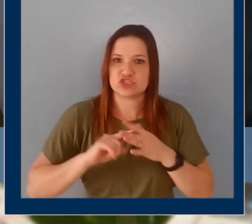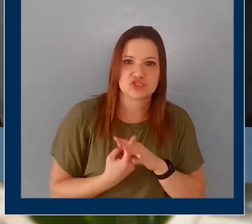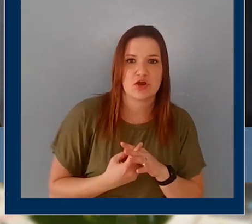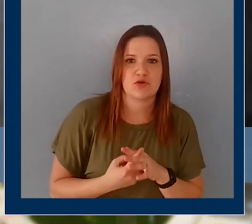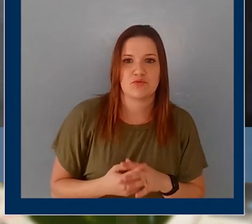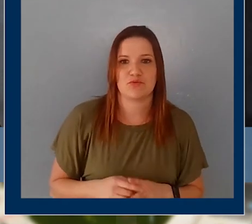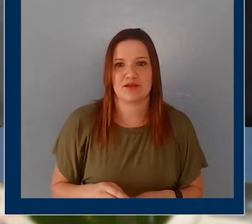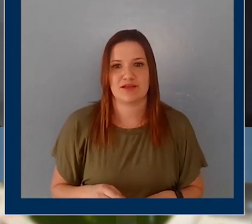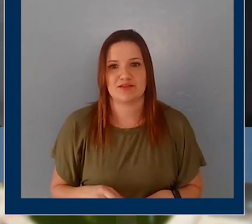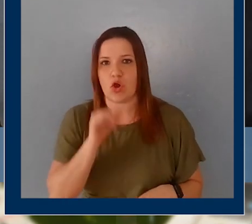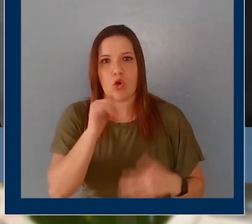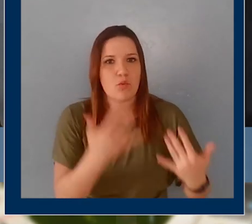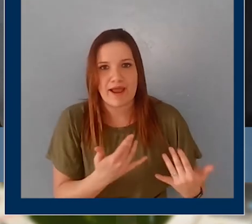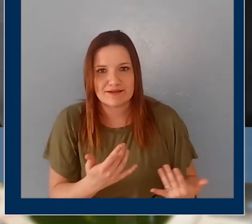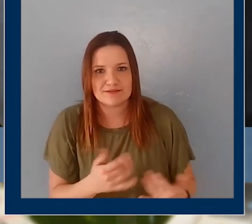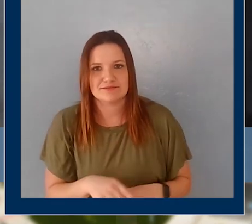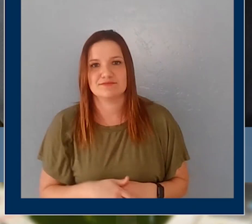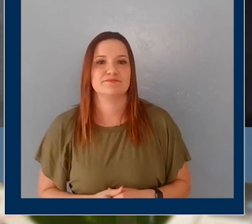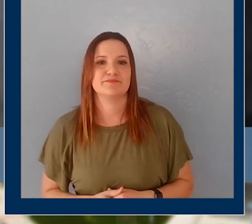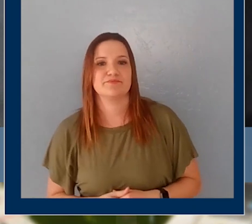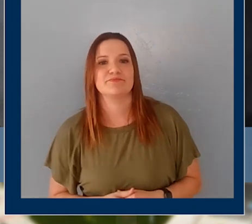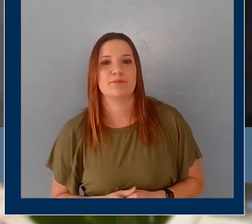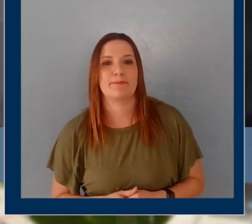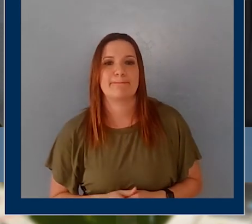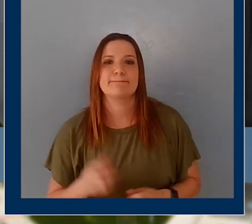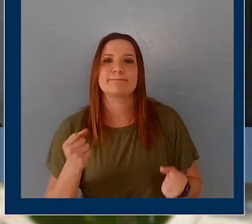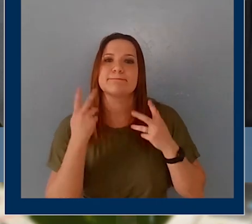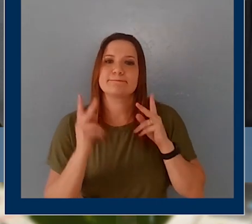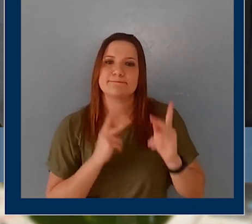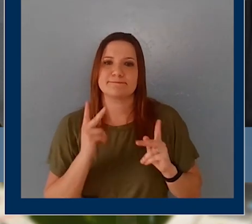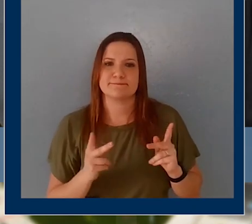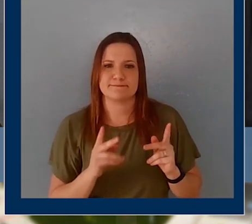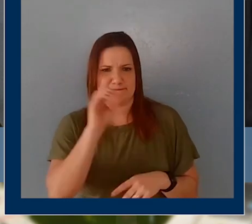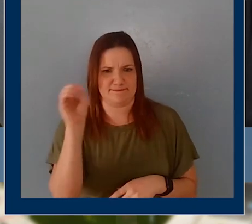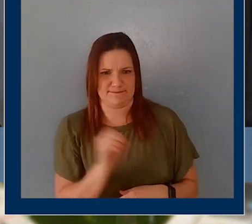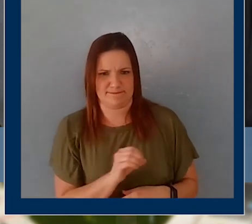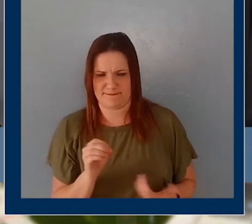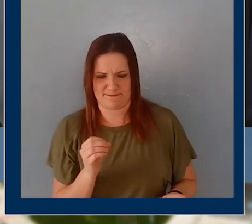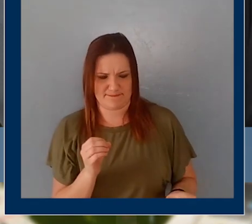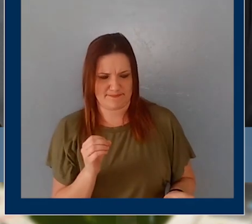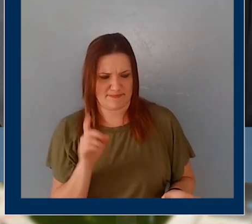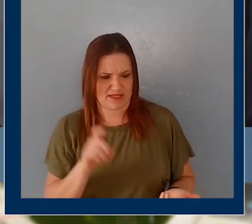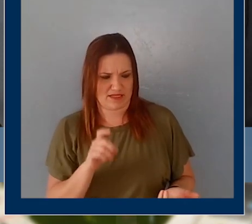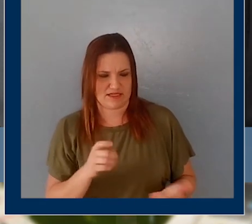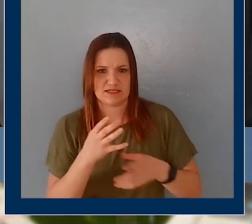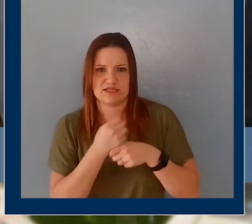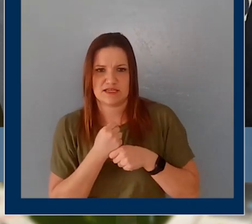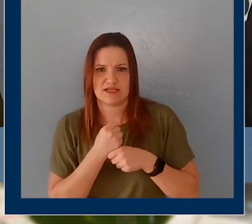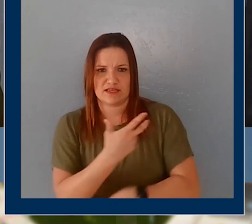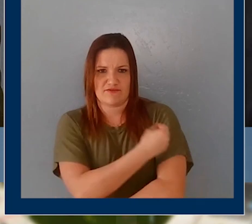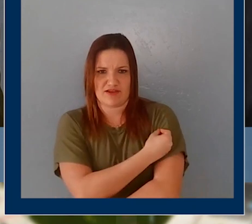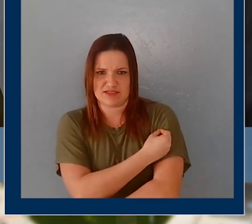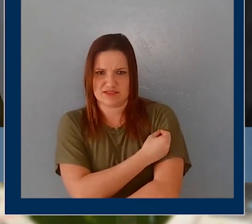many people, is there a percentage that need to receive the vaccine in order for our community to open up, or no? I've not